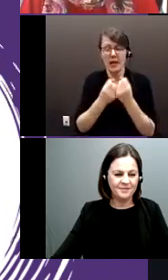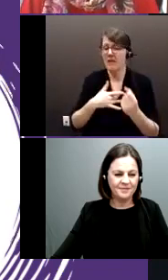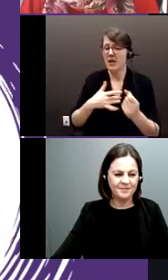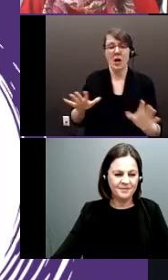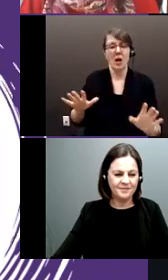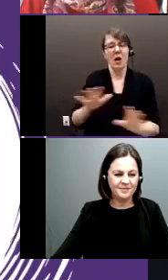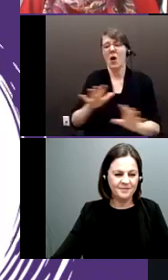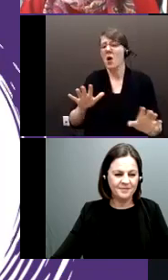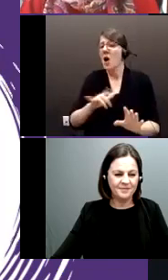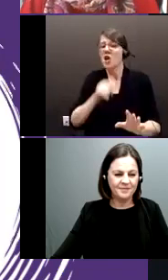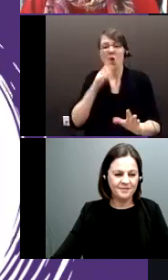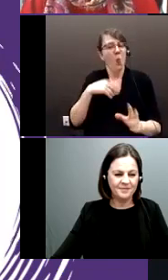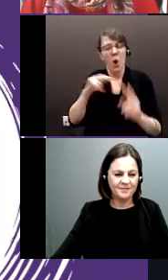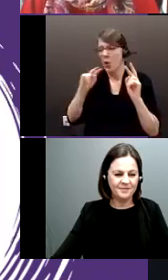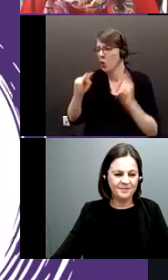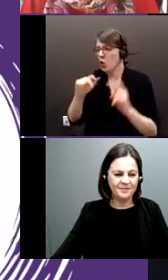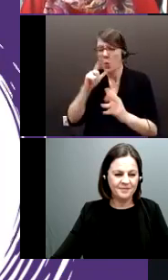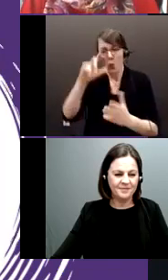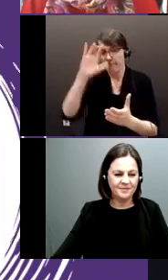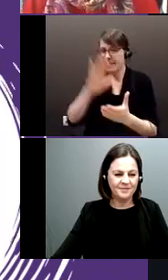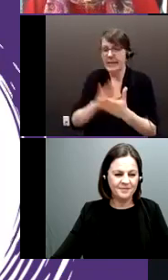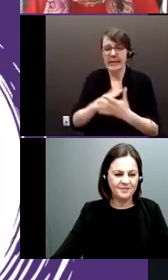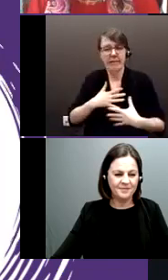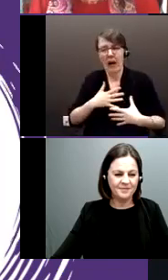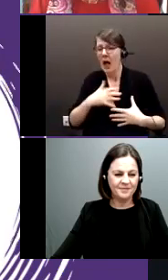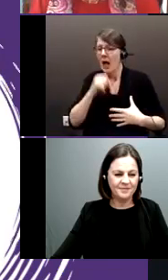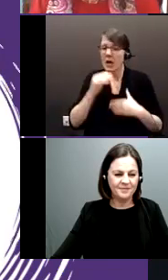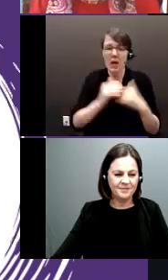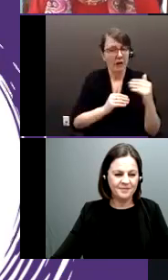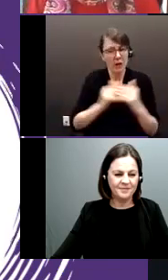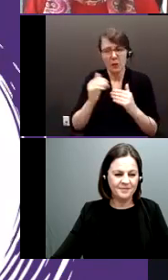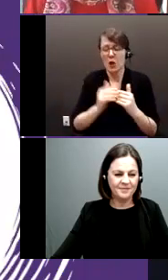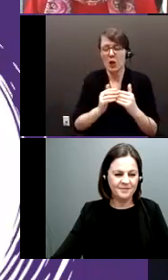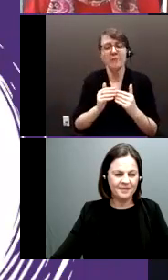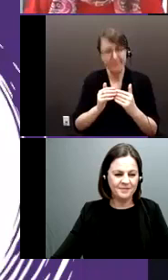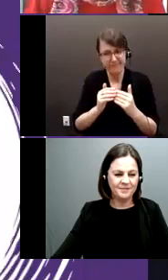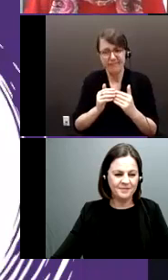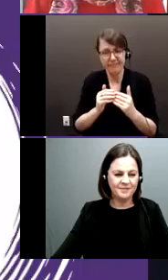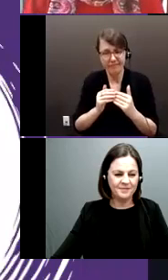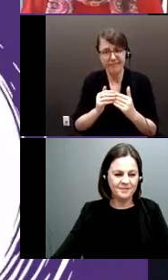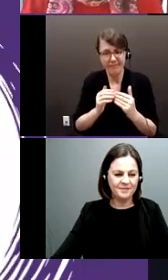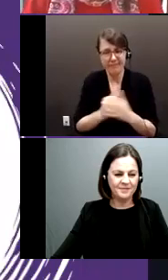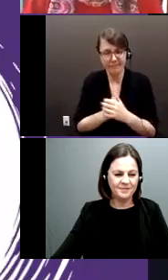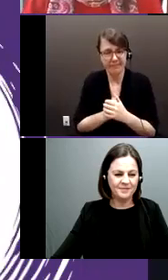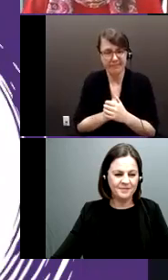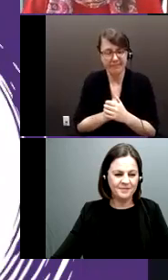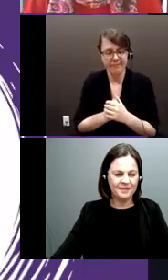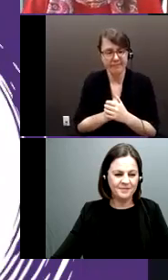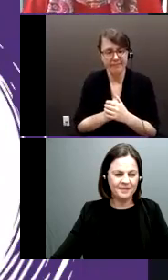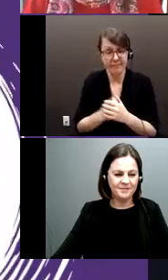And we don't like talking about it. It makes us very uncomfortable. And I think this past year with the